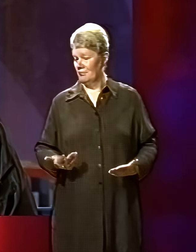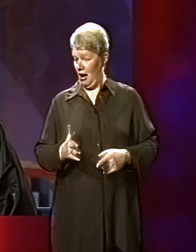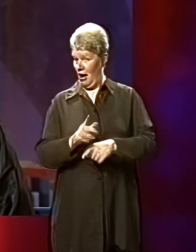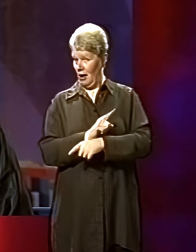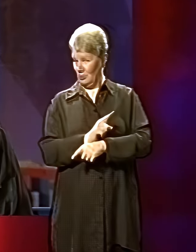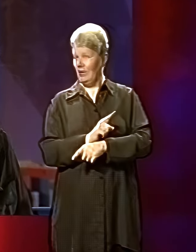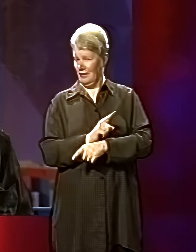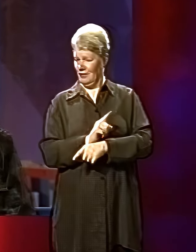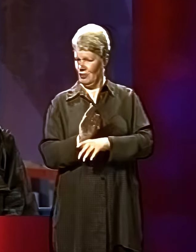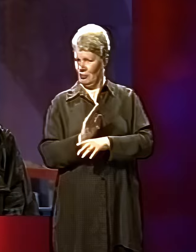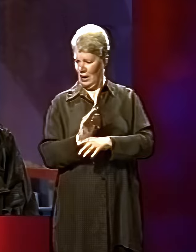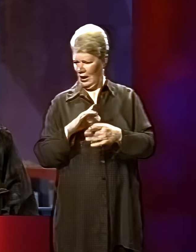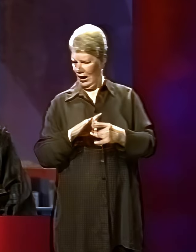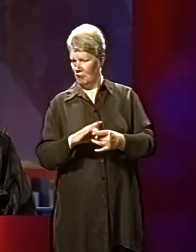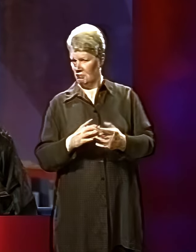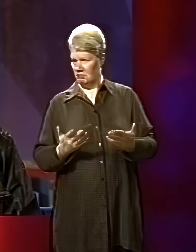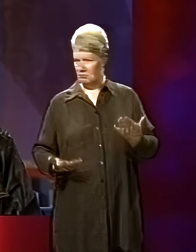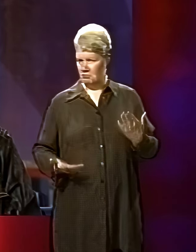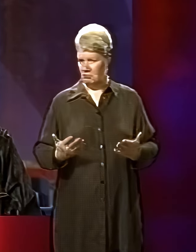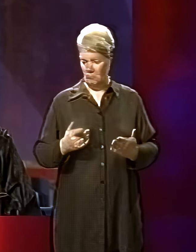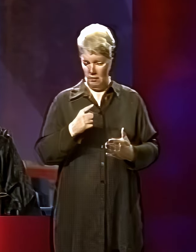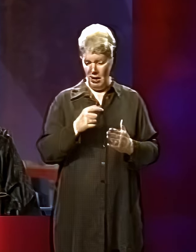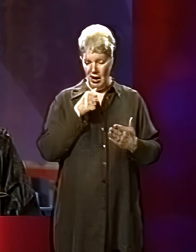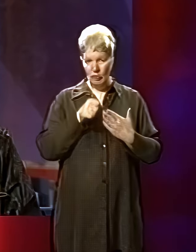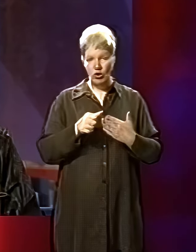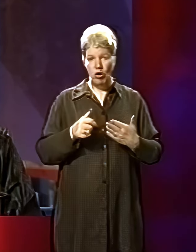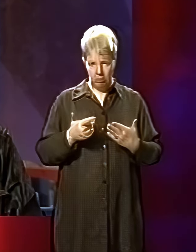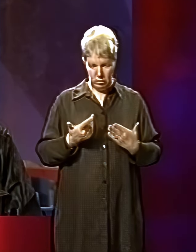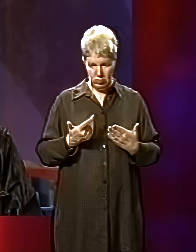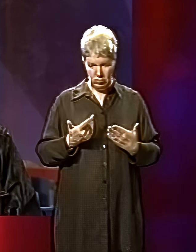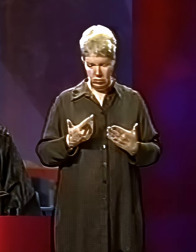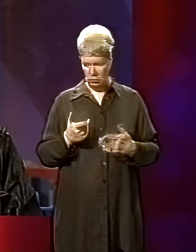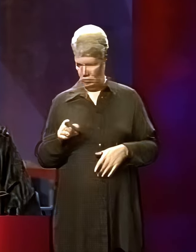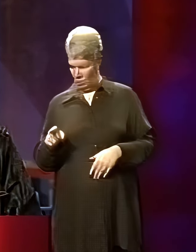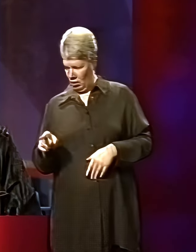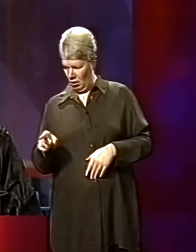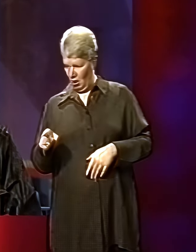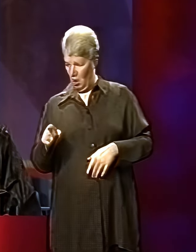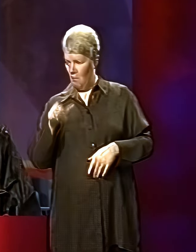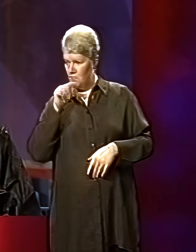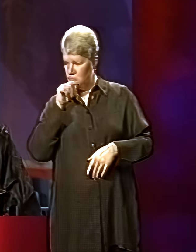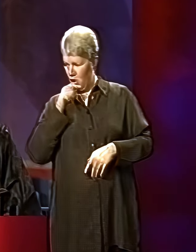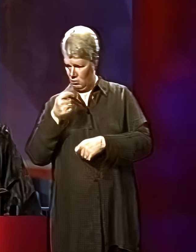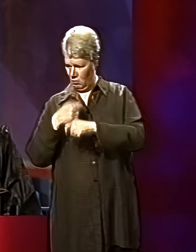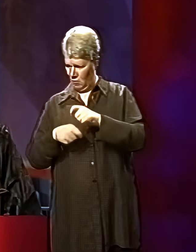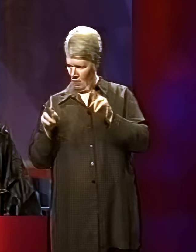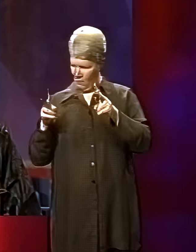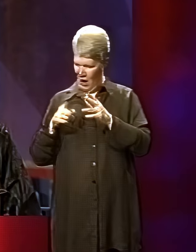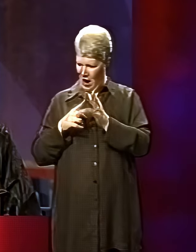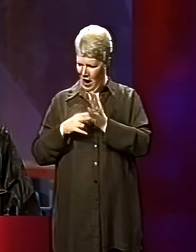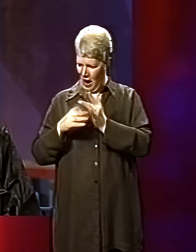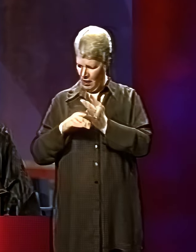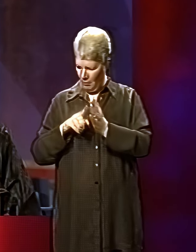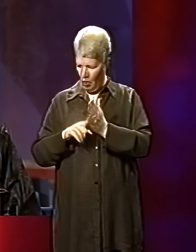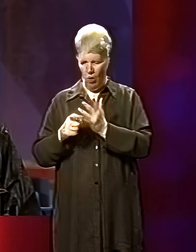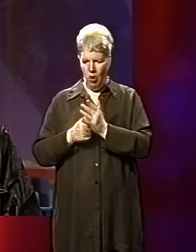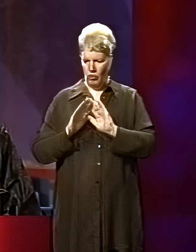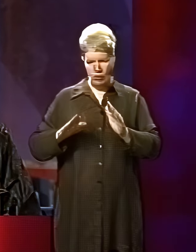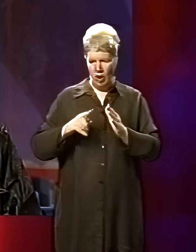week's debate about when, in household insurance terms, a bird may or may not be counted an animal, we've hatched